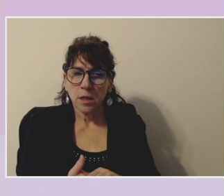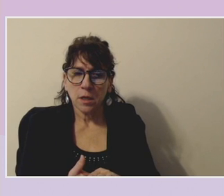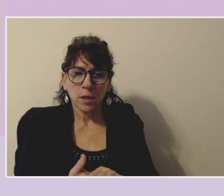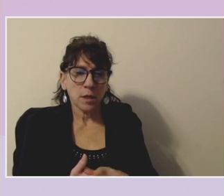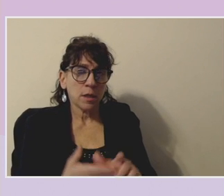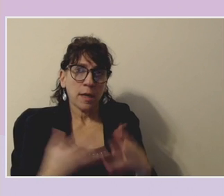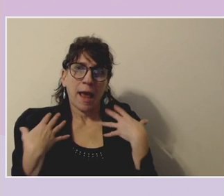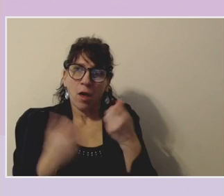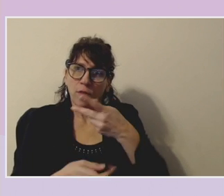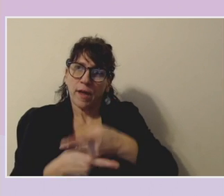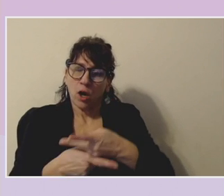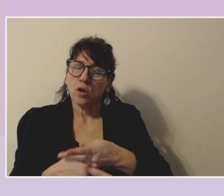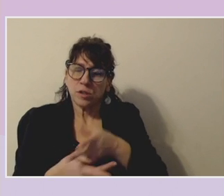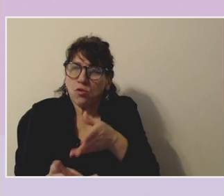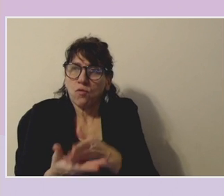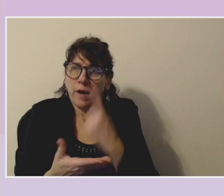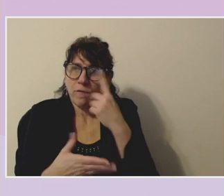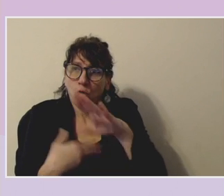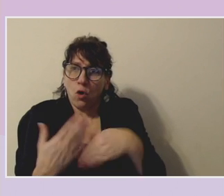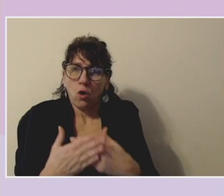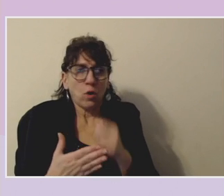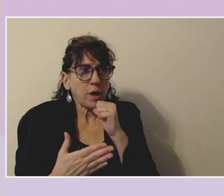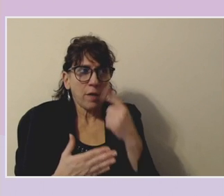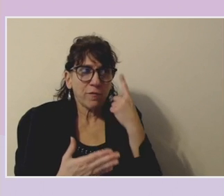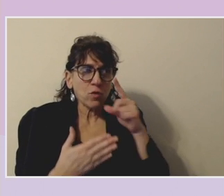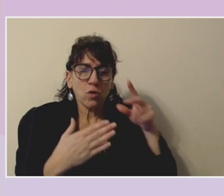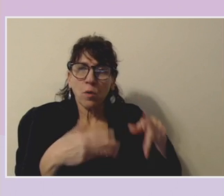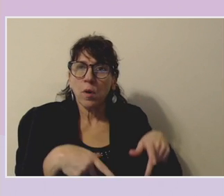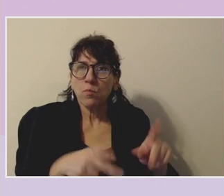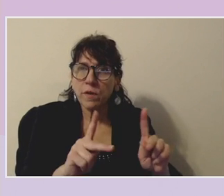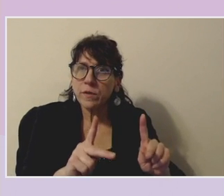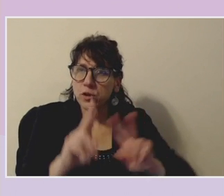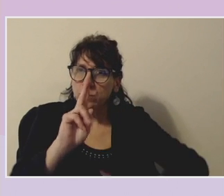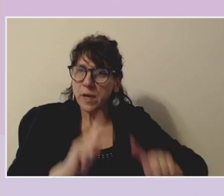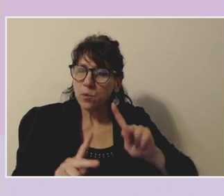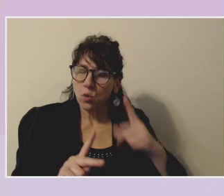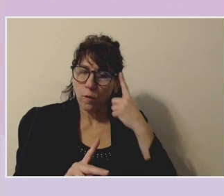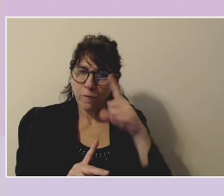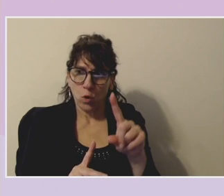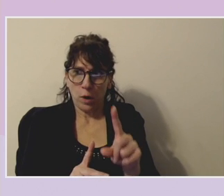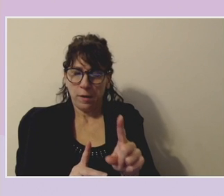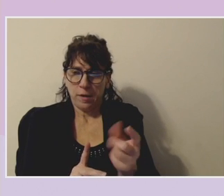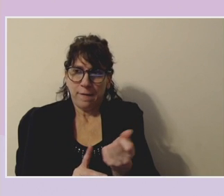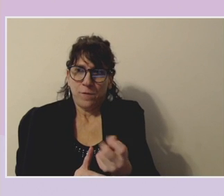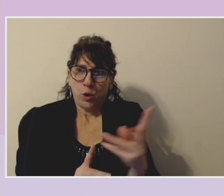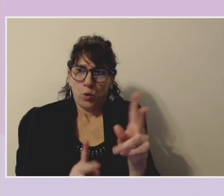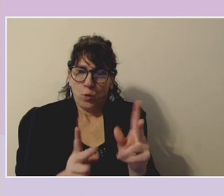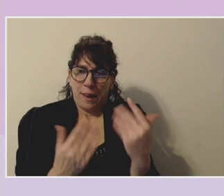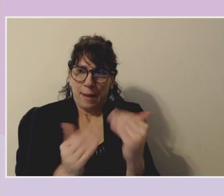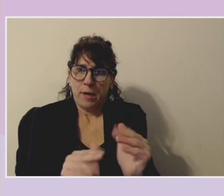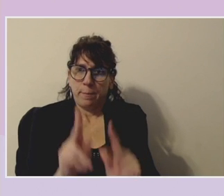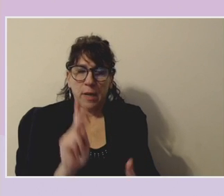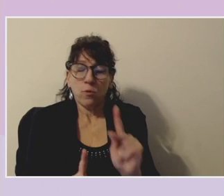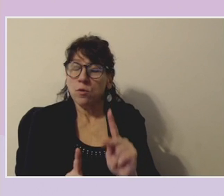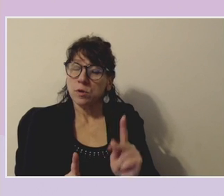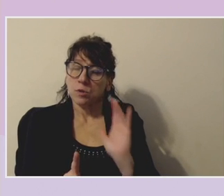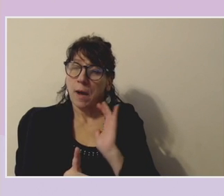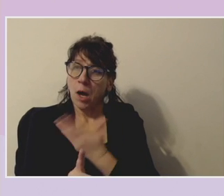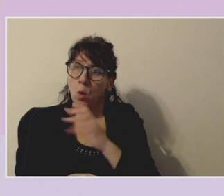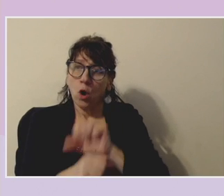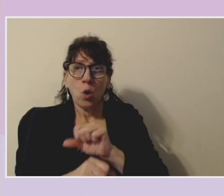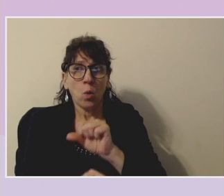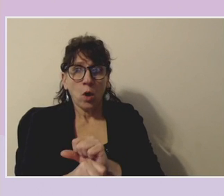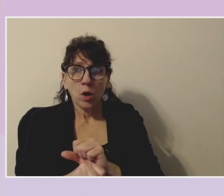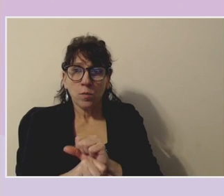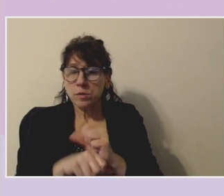not a privilege for a few. And we are so proud of the work we've been able to do, not only to expand